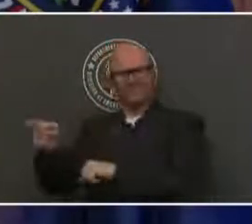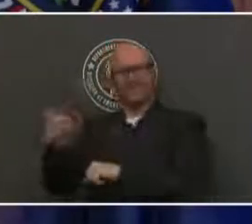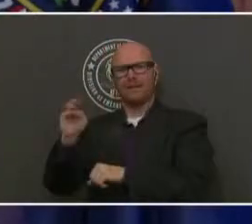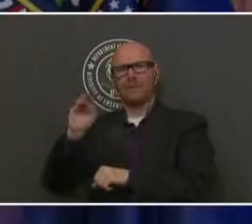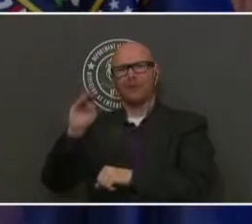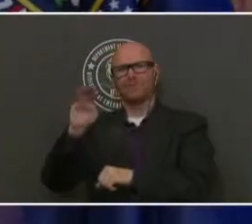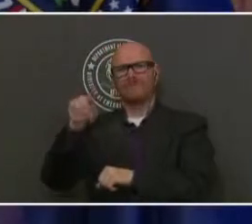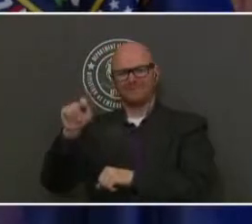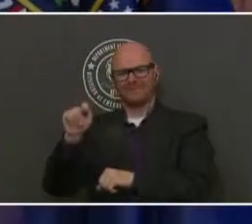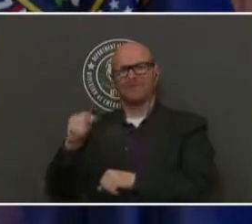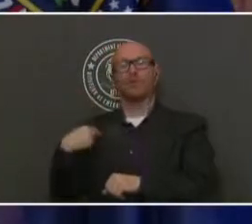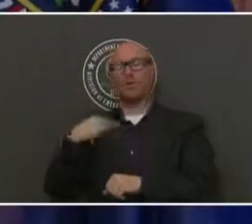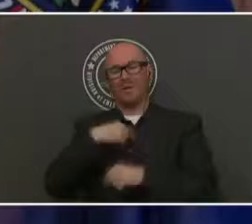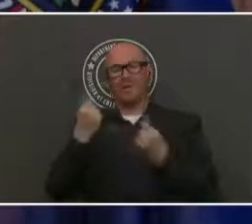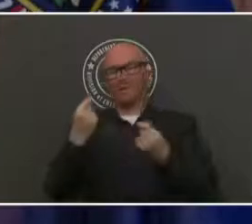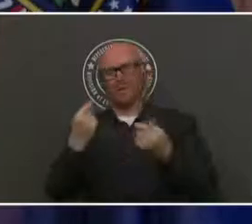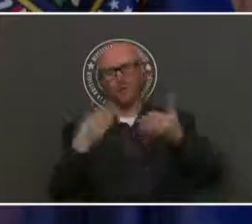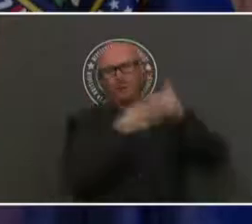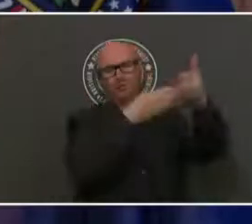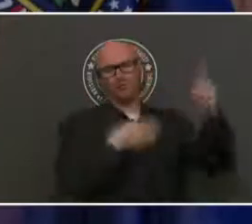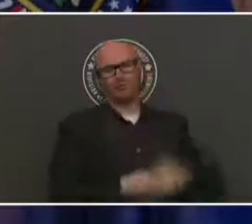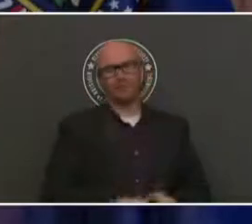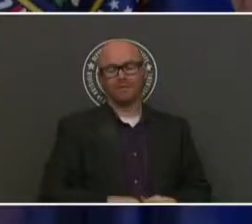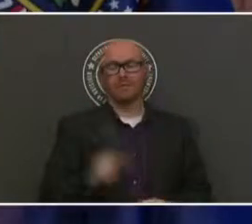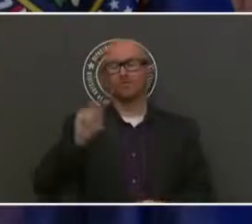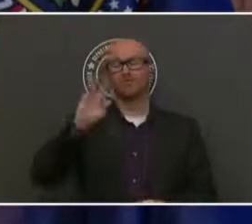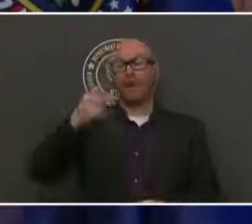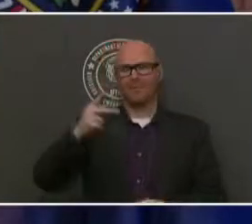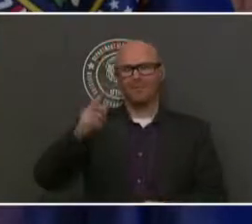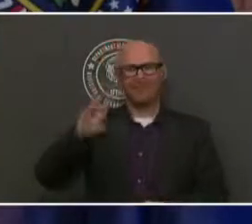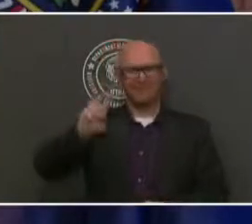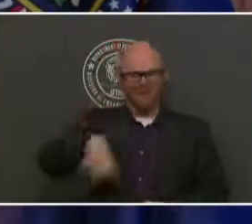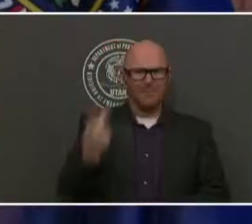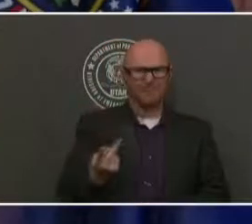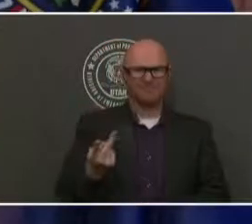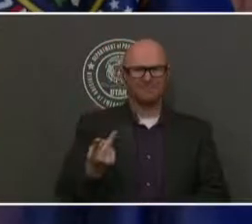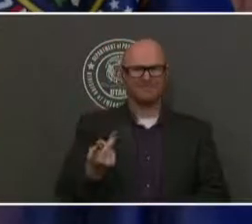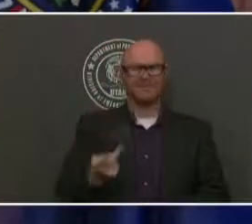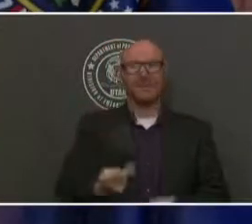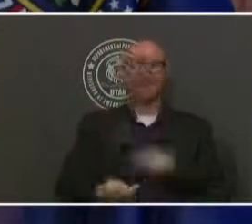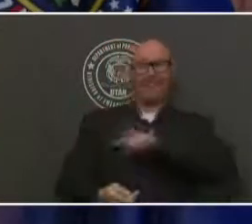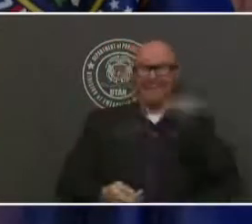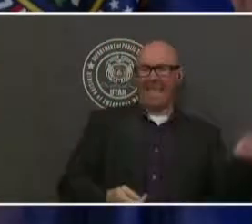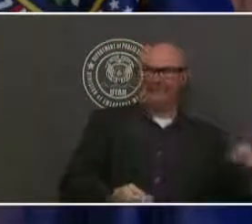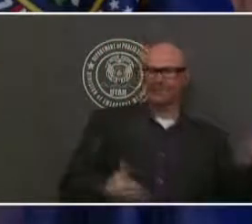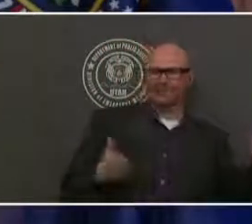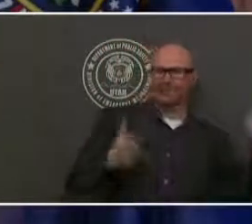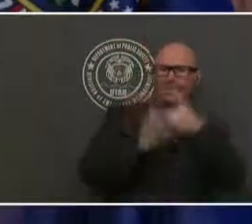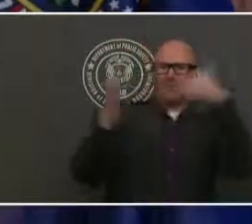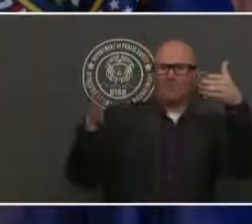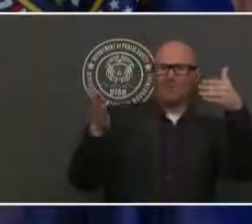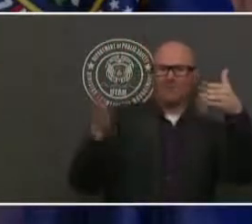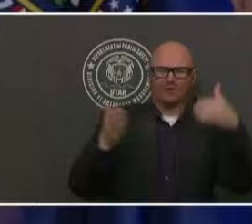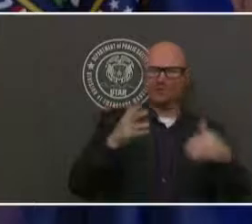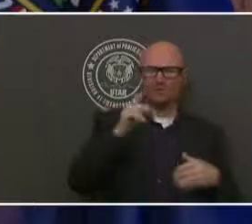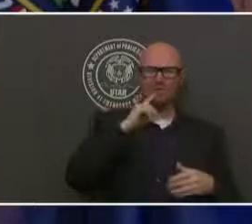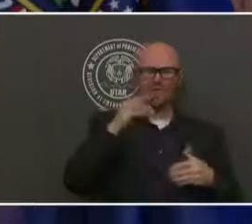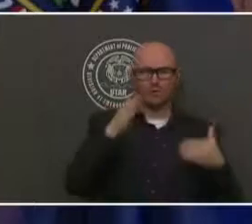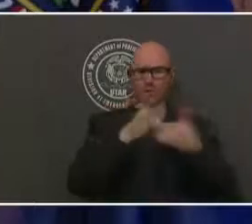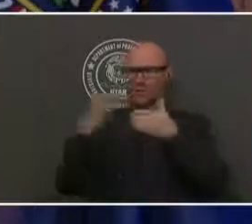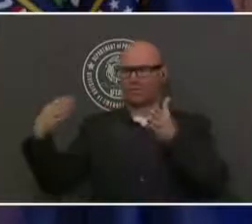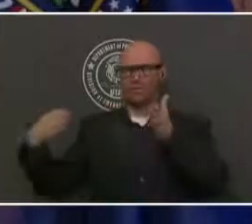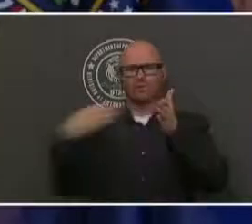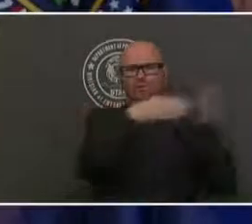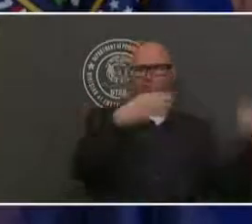sued. And then President Trump undid the monument, and they all sued. So we just flipped